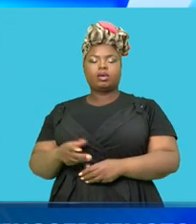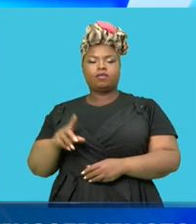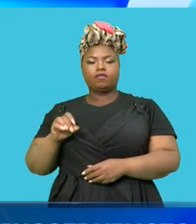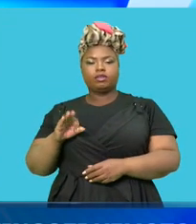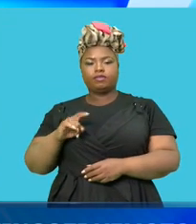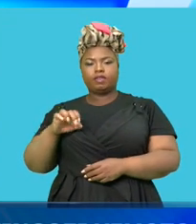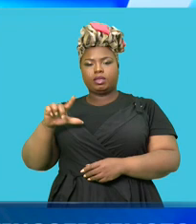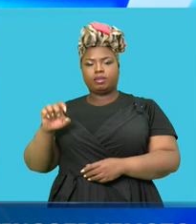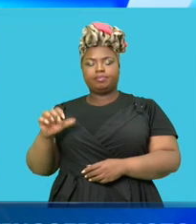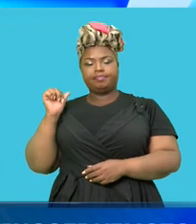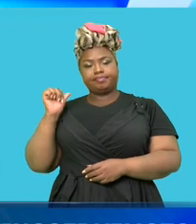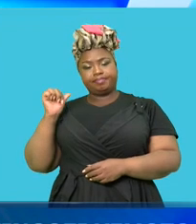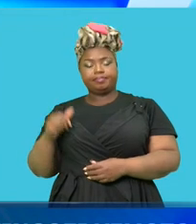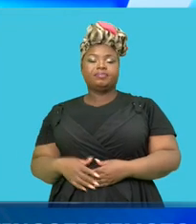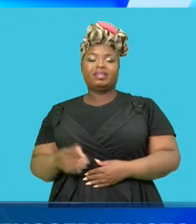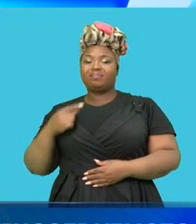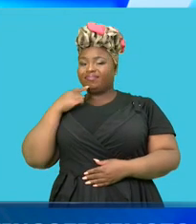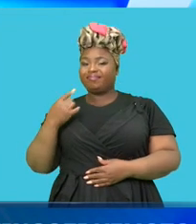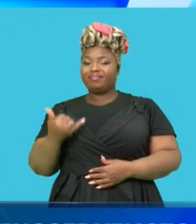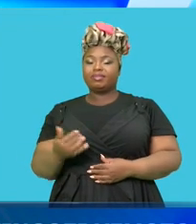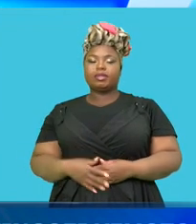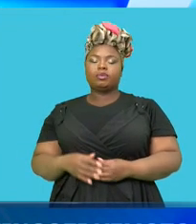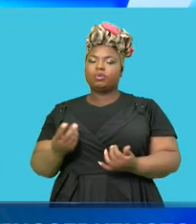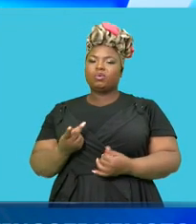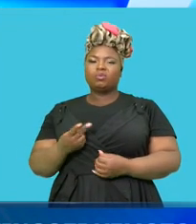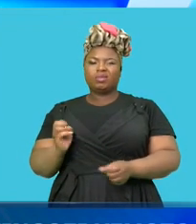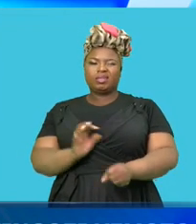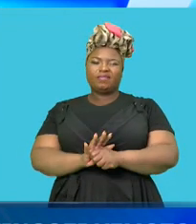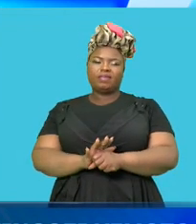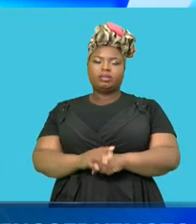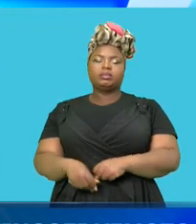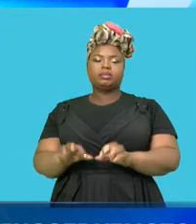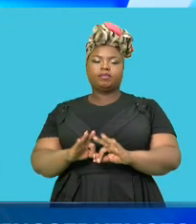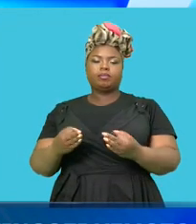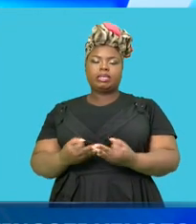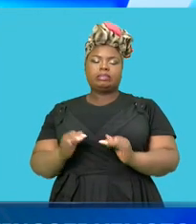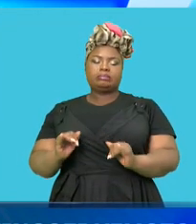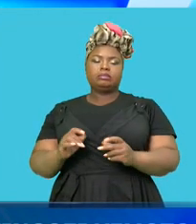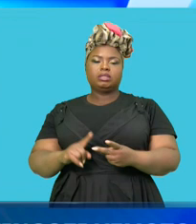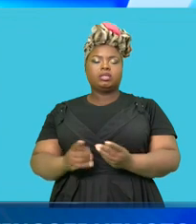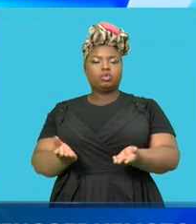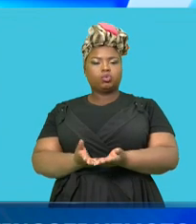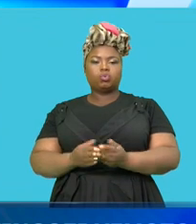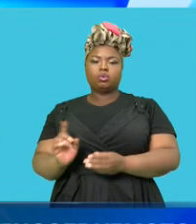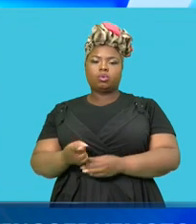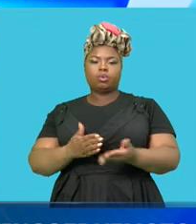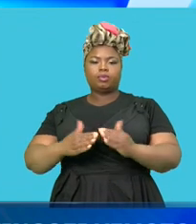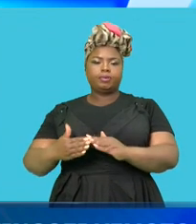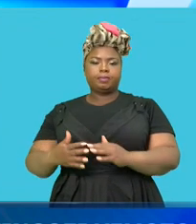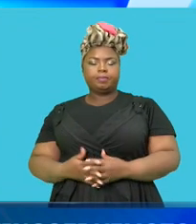izolo. Okanti ke ezi nqununu zikwakhala ngendlela lelahleko ethe yachaphazela ngayo iintsapho, izikolo kunye noluntu ngokubanzi.